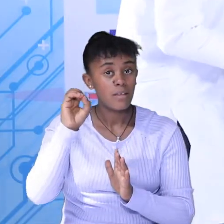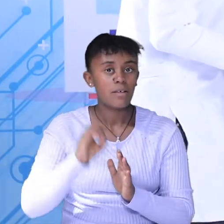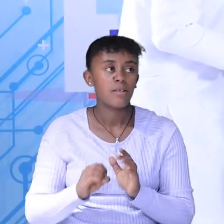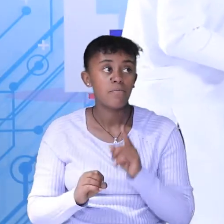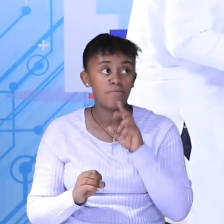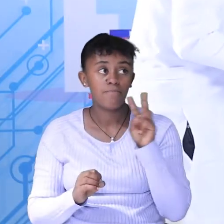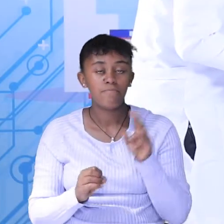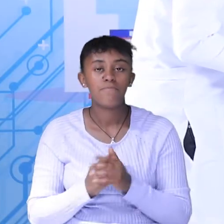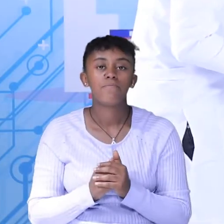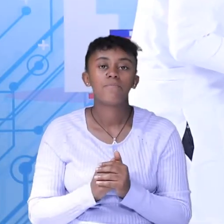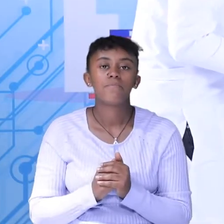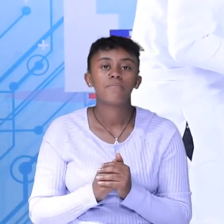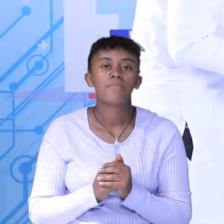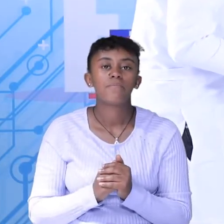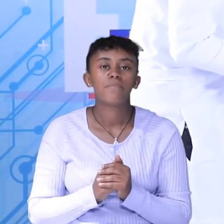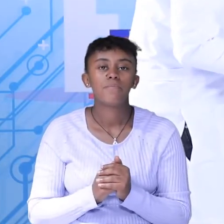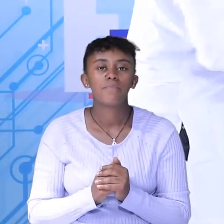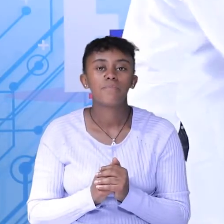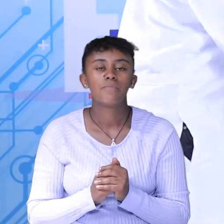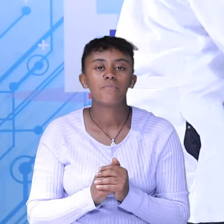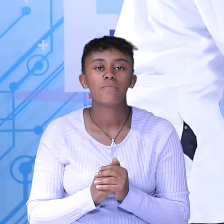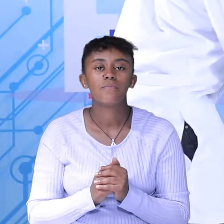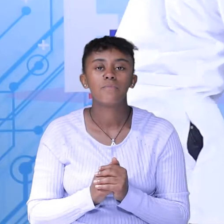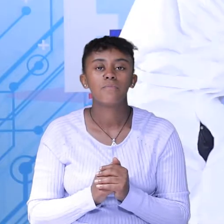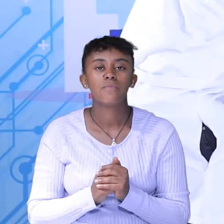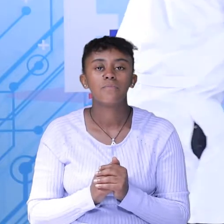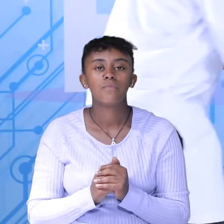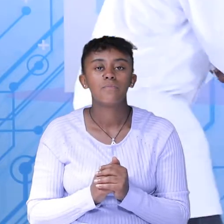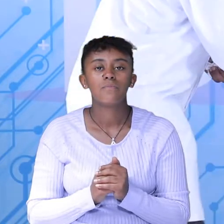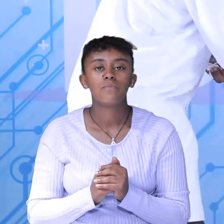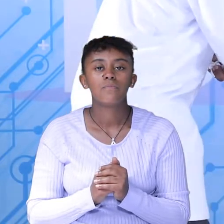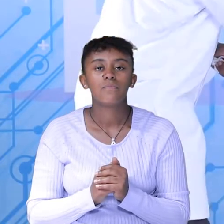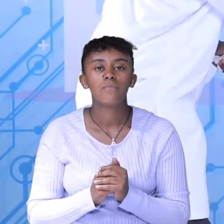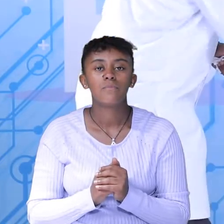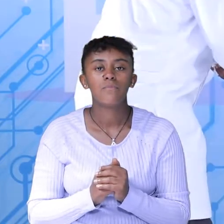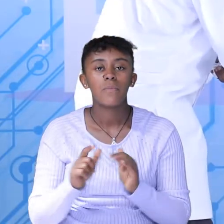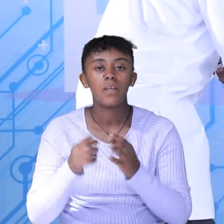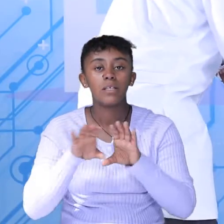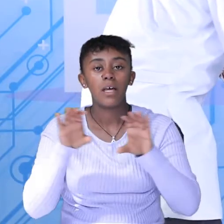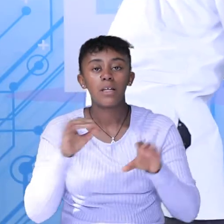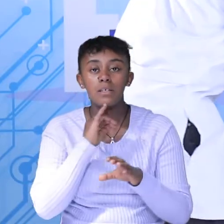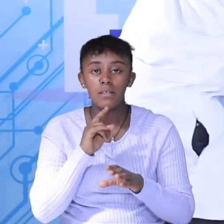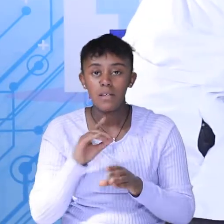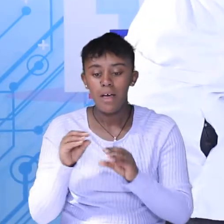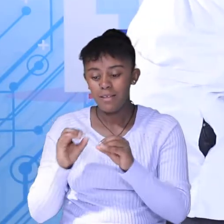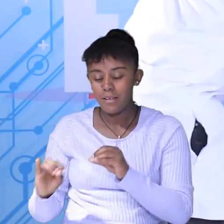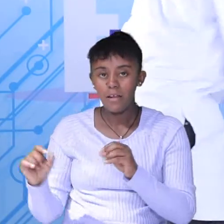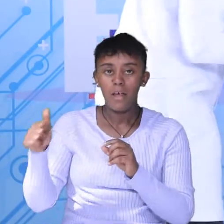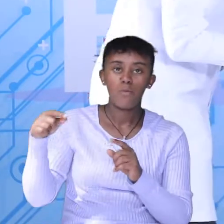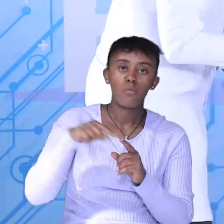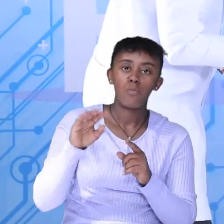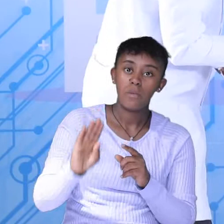current, let's back again. Look it here. So the current is acting from A to